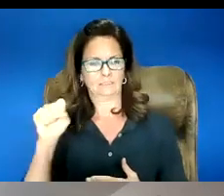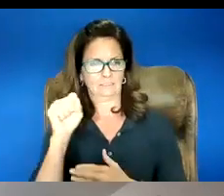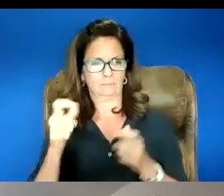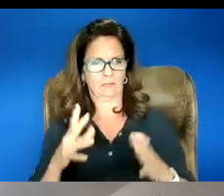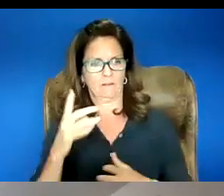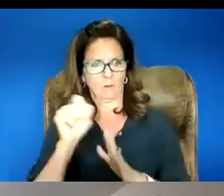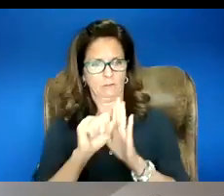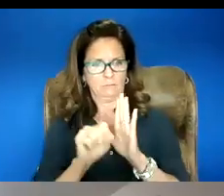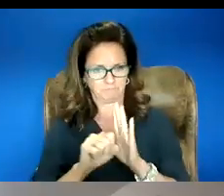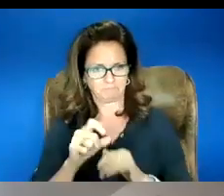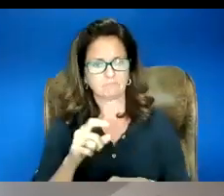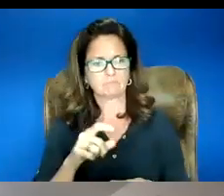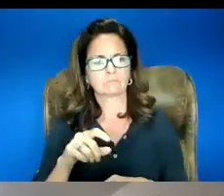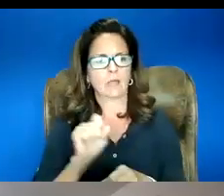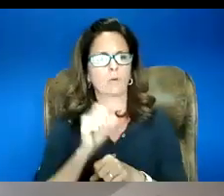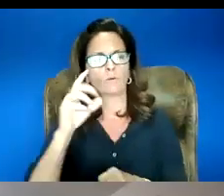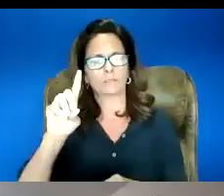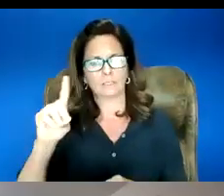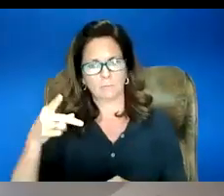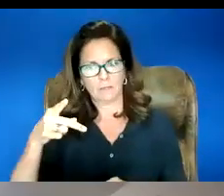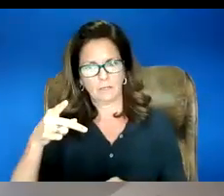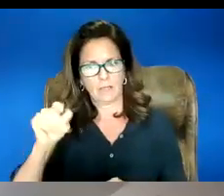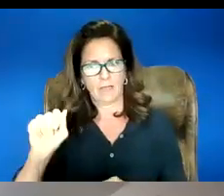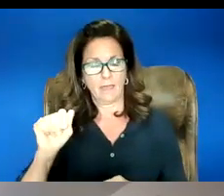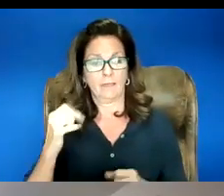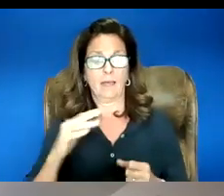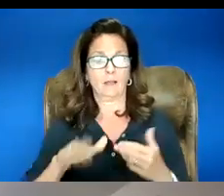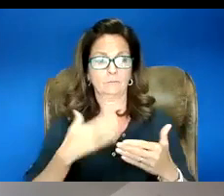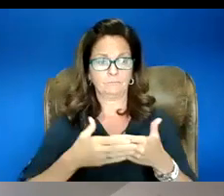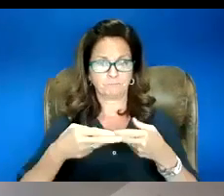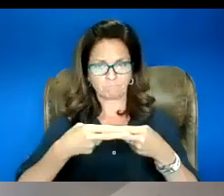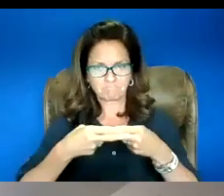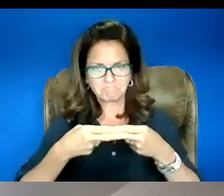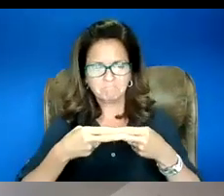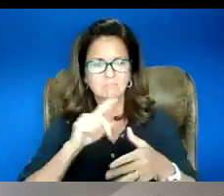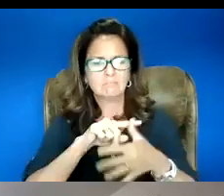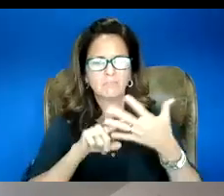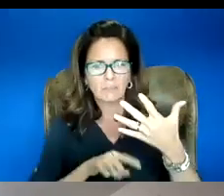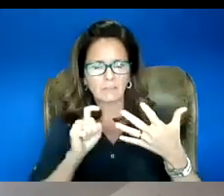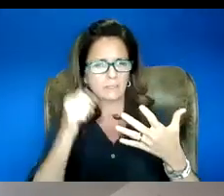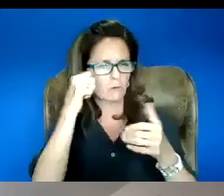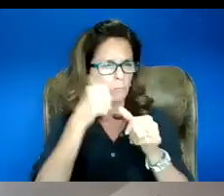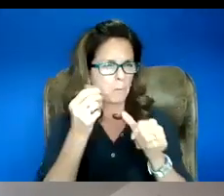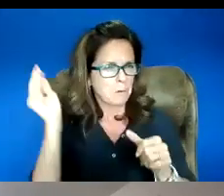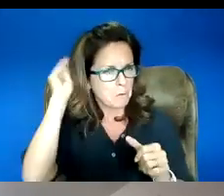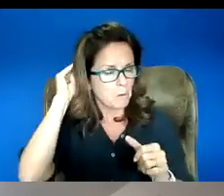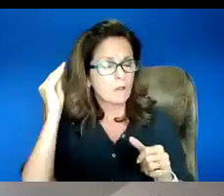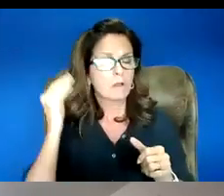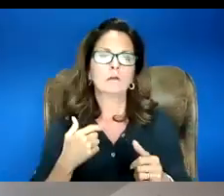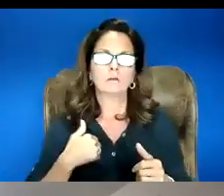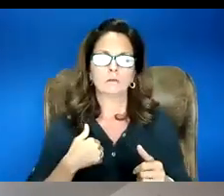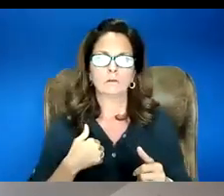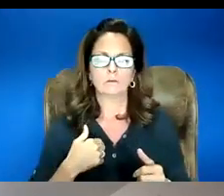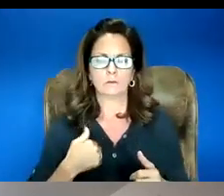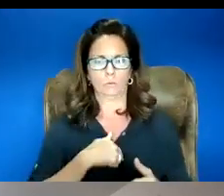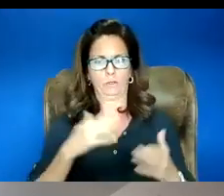And let's go on to the next slide where just want a few things to keep in mind. We were going to